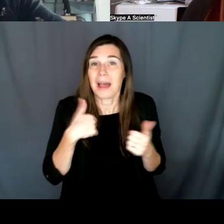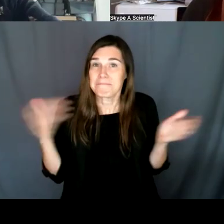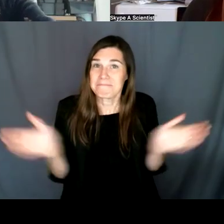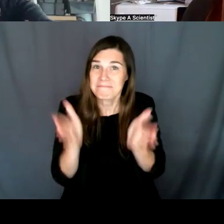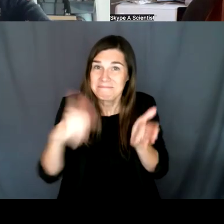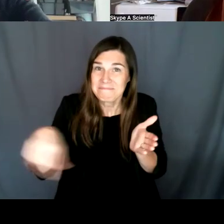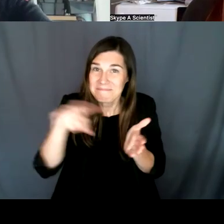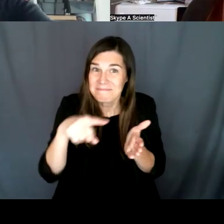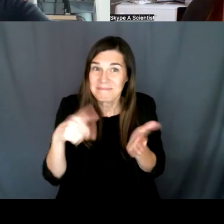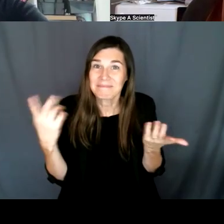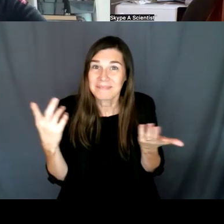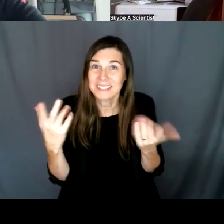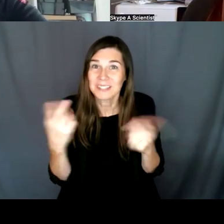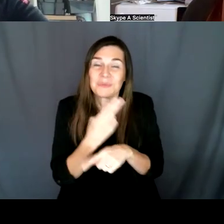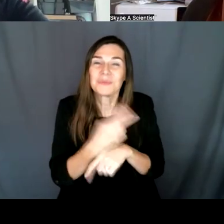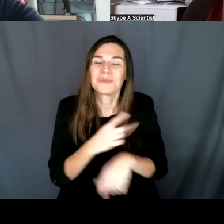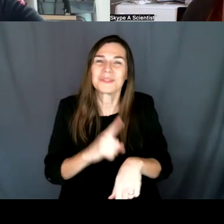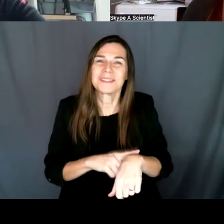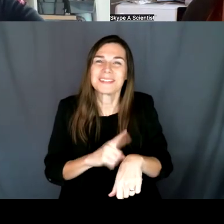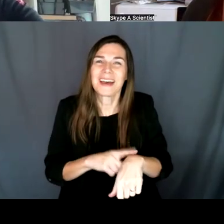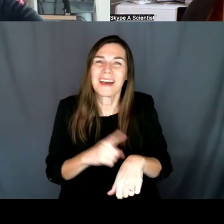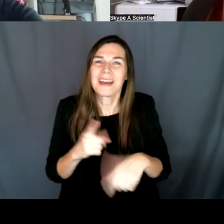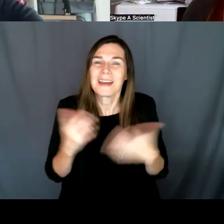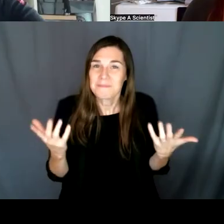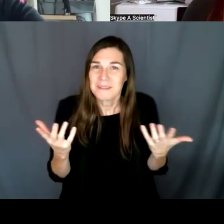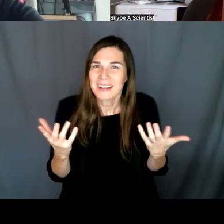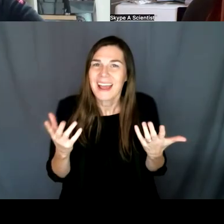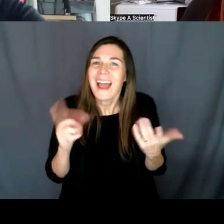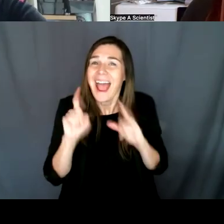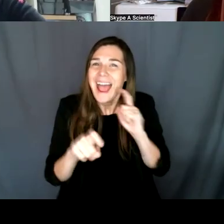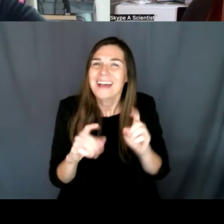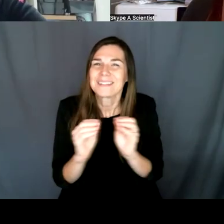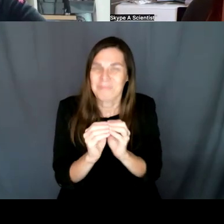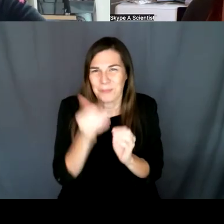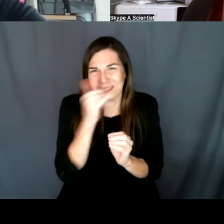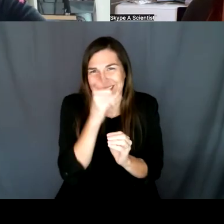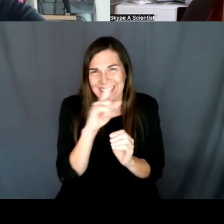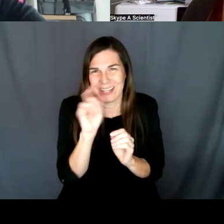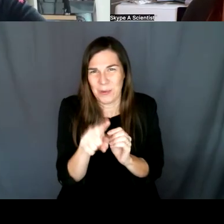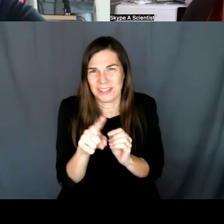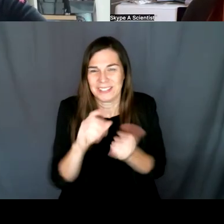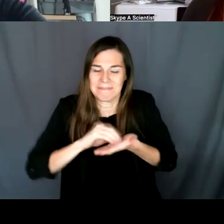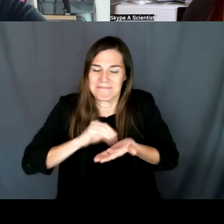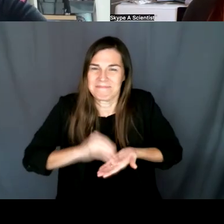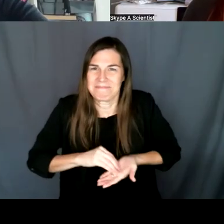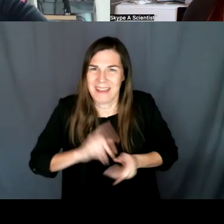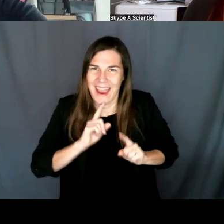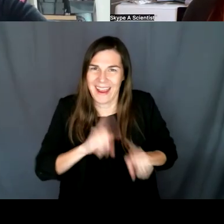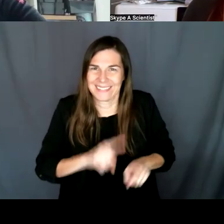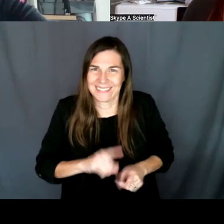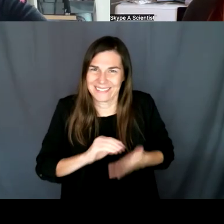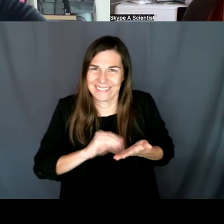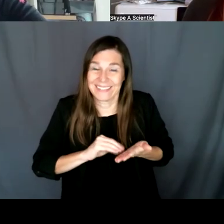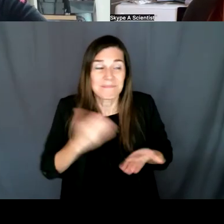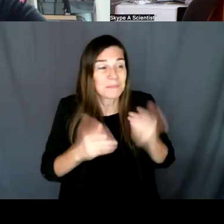to do anything with their time, I would say you should be asking more silly questions and tracking down the answers because they'll probably